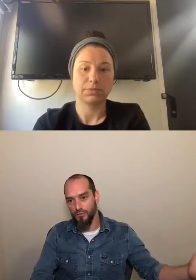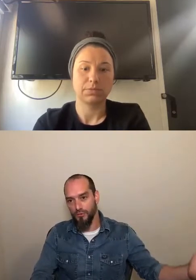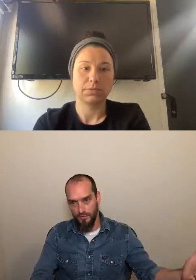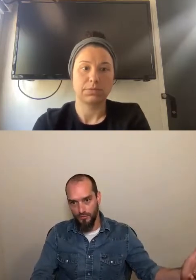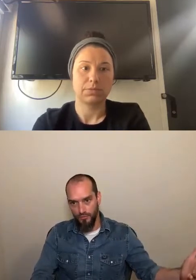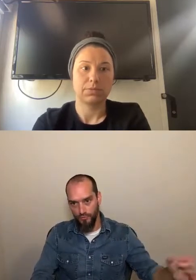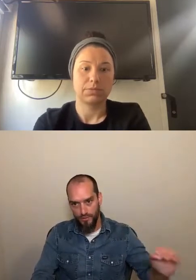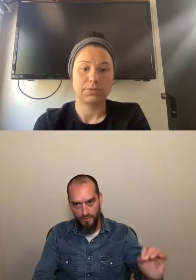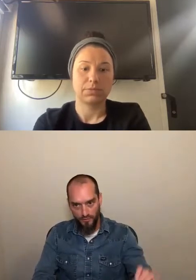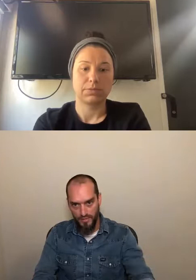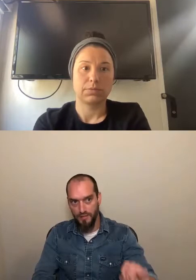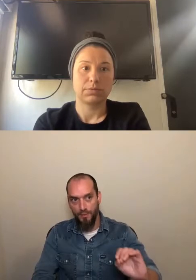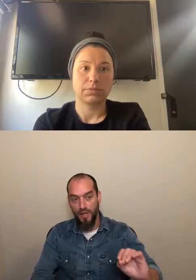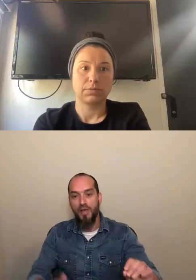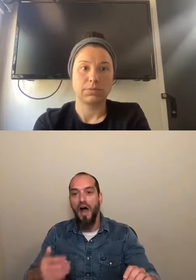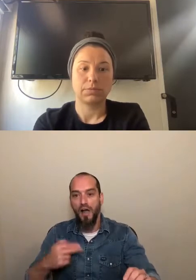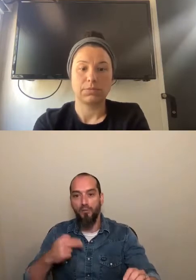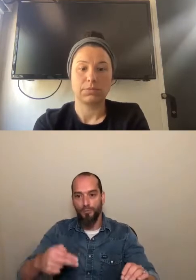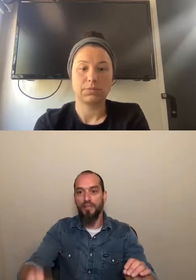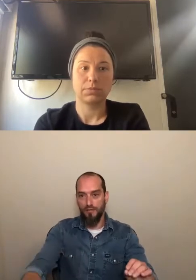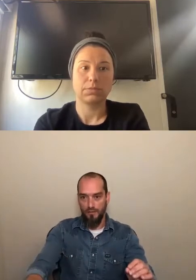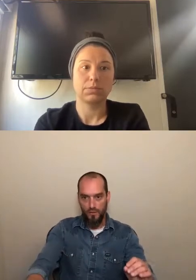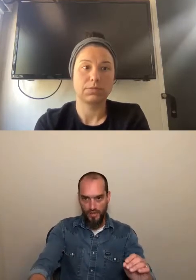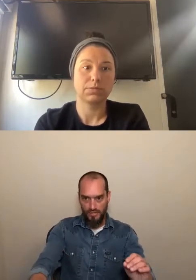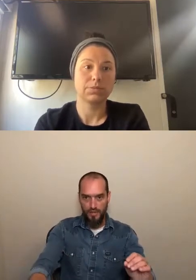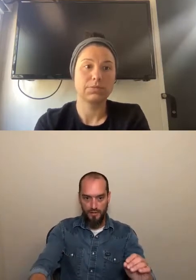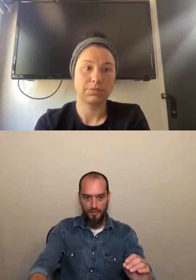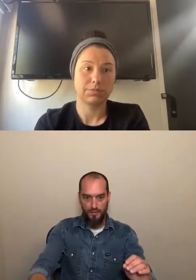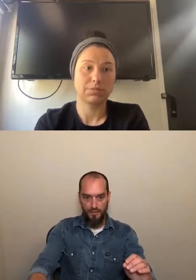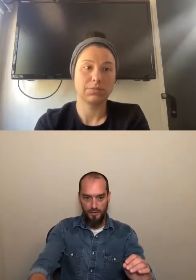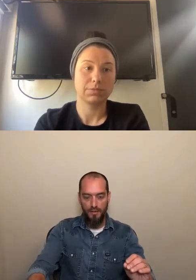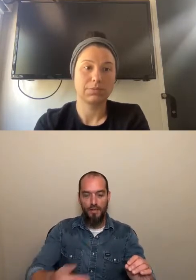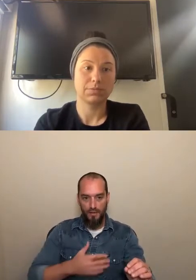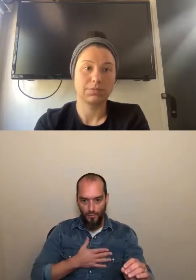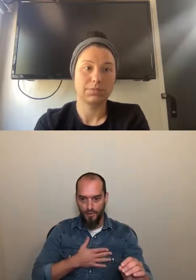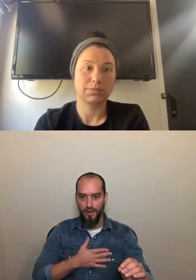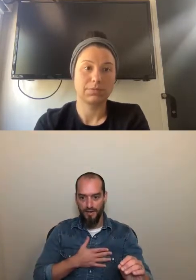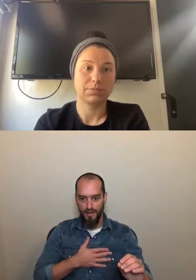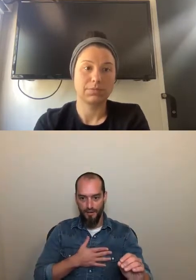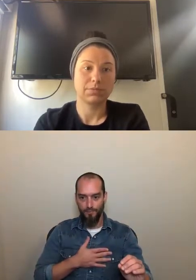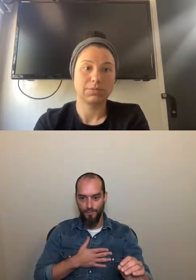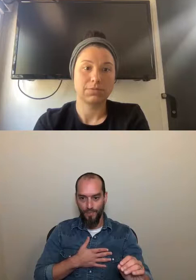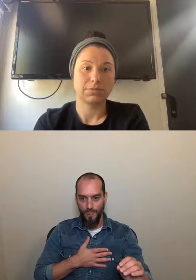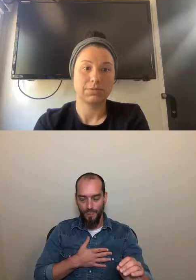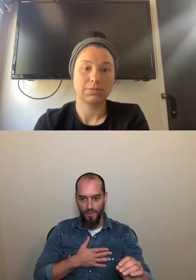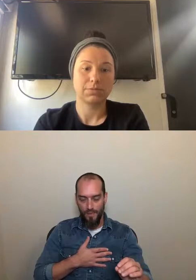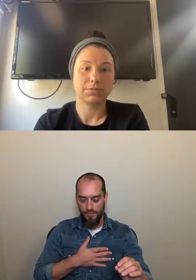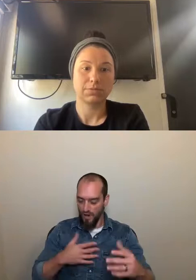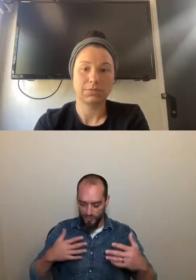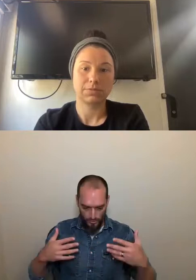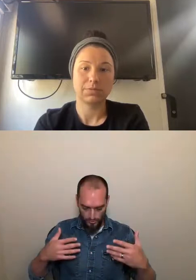mold inspector. If you give me enough heads up, I will be here on that day wearing a body cam.